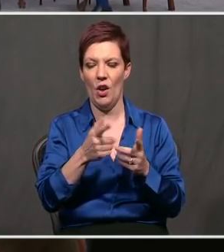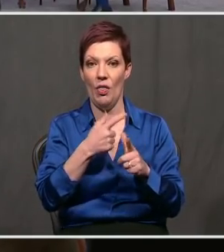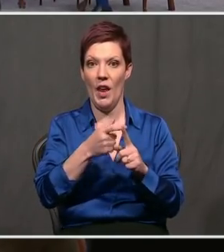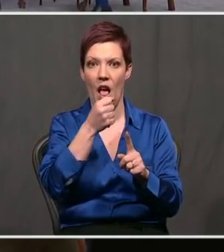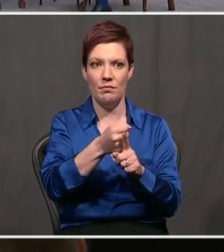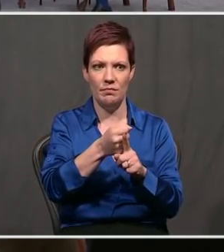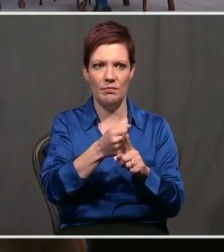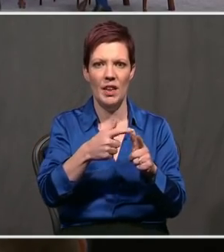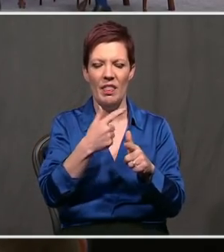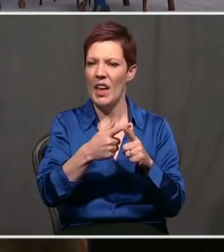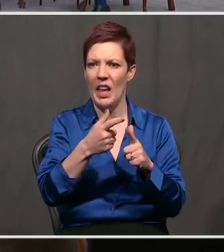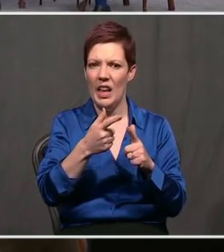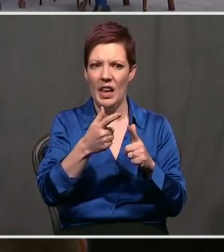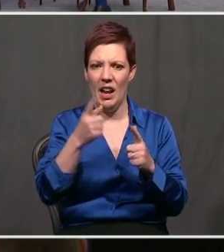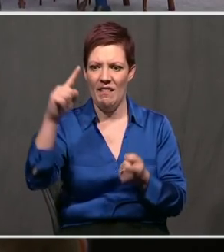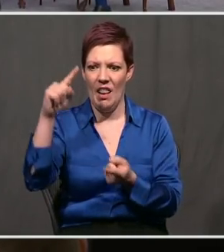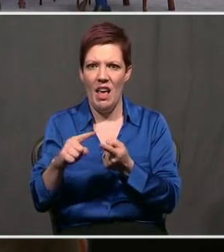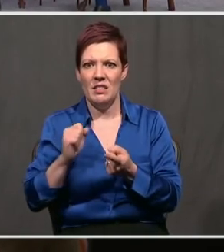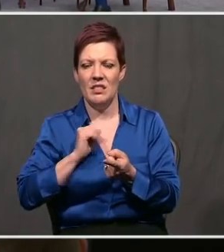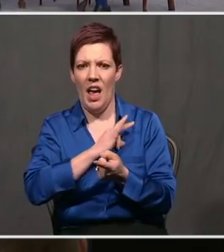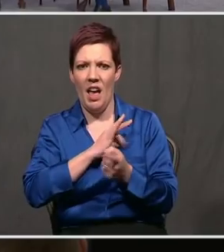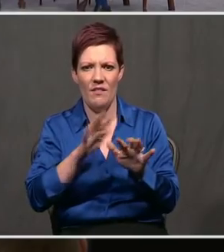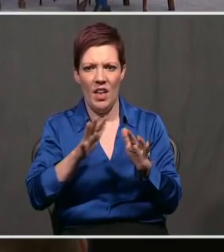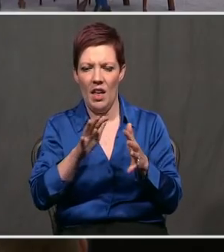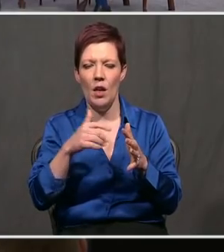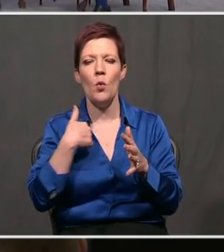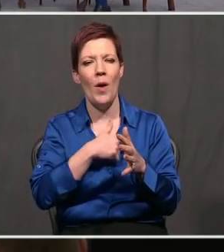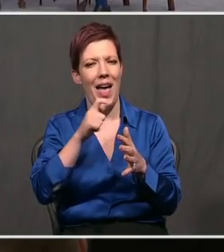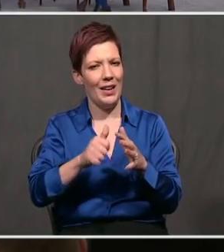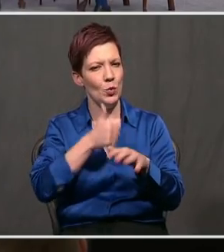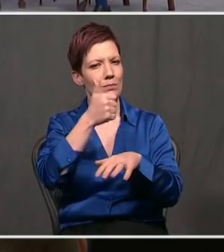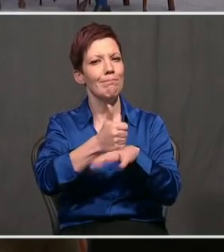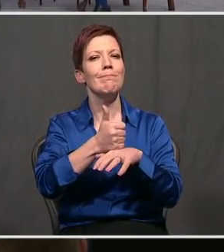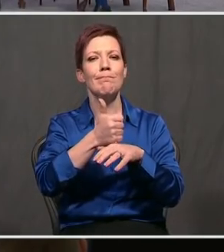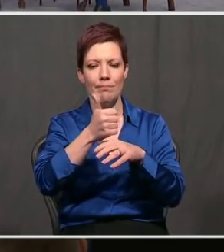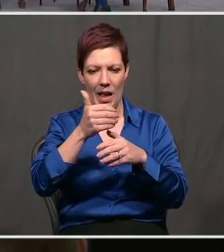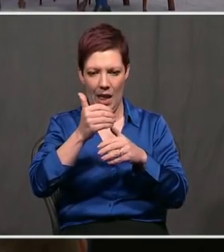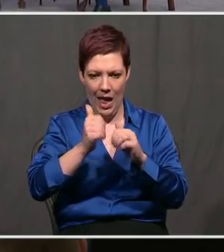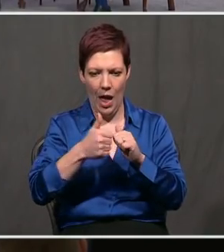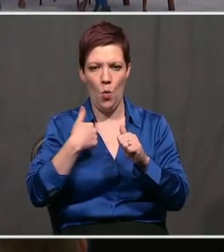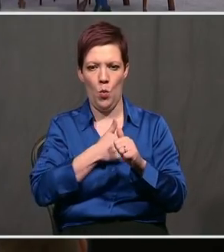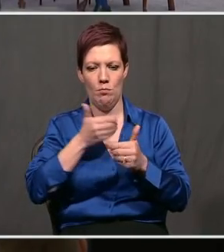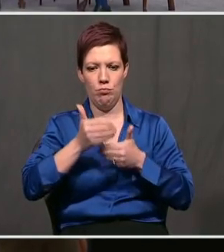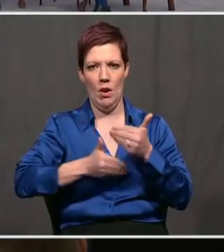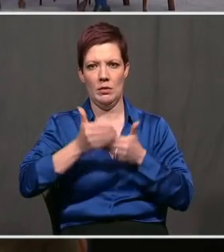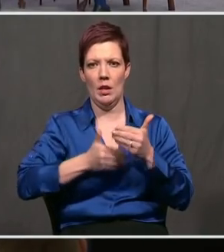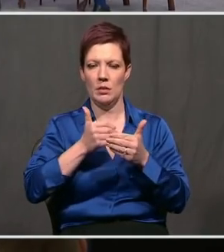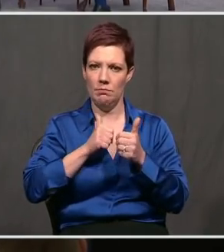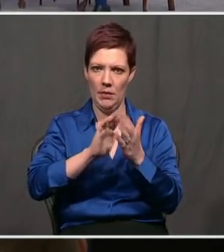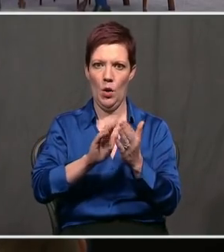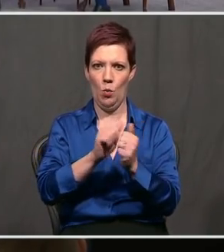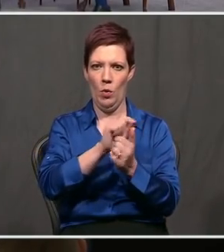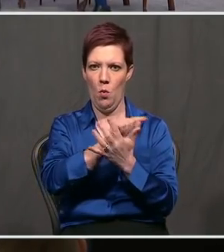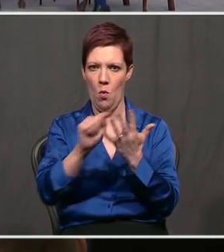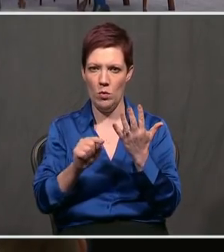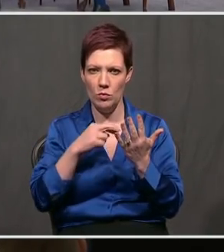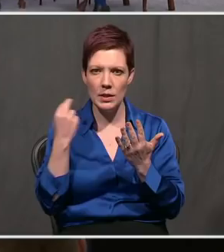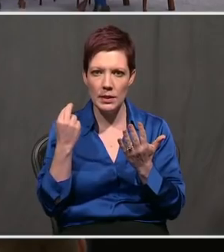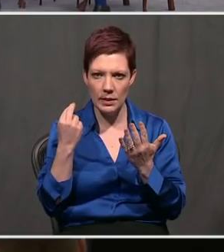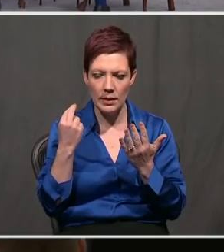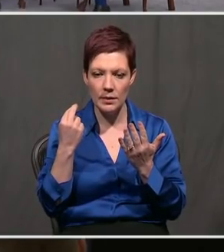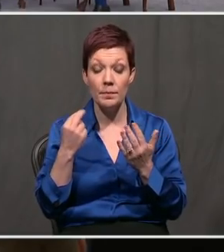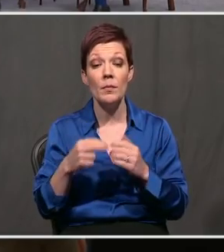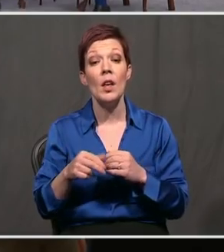them, well, they're going to be in a situation where they're going to be able to handle patient load going forward. And so I think in terms of the most